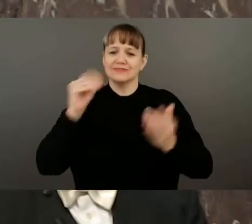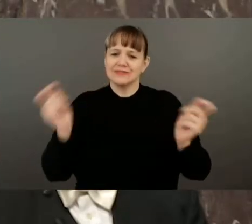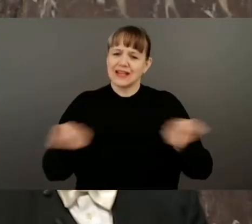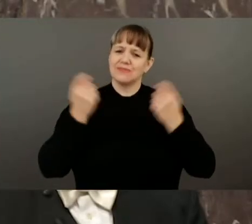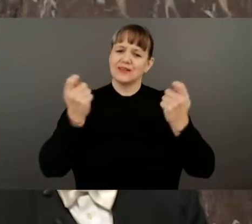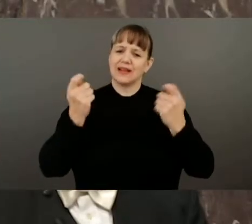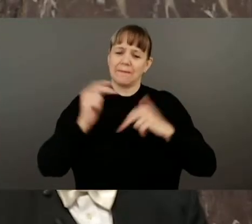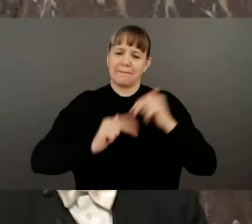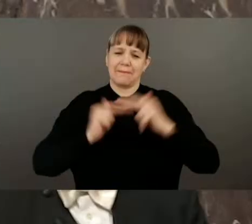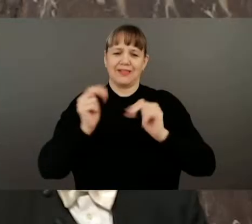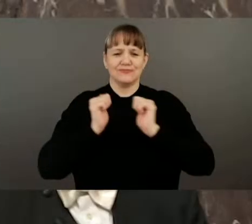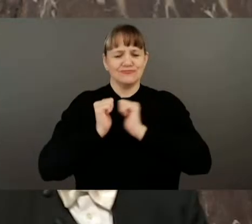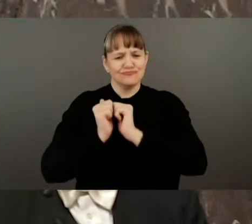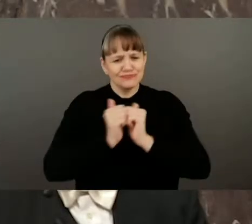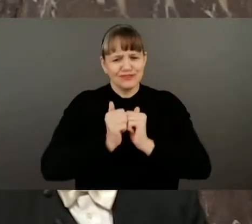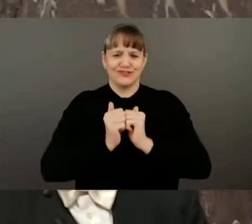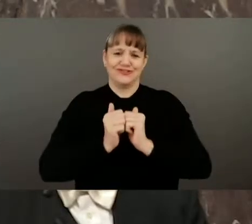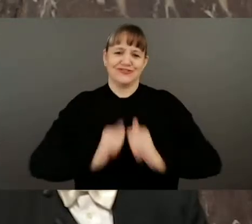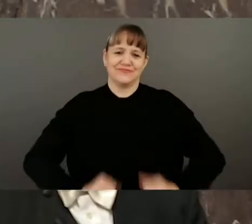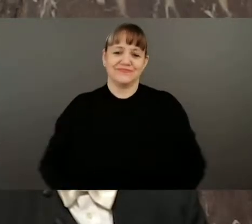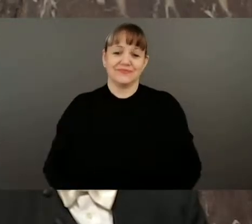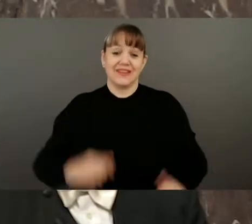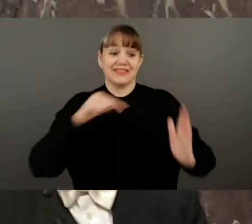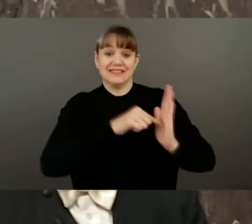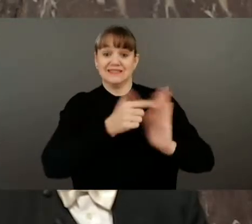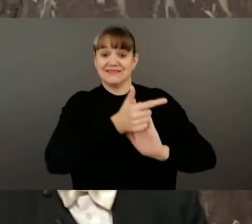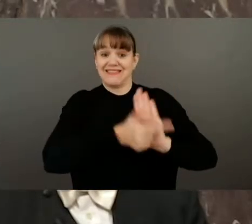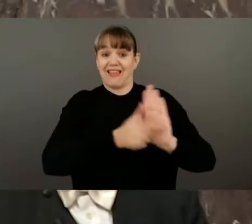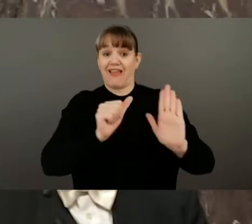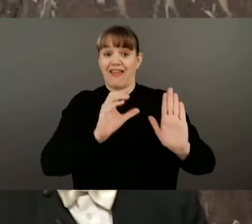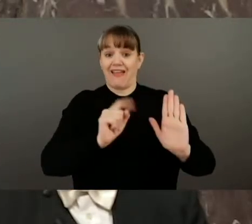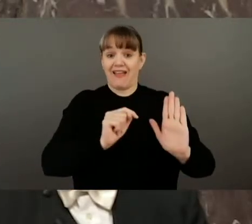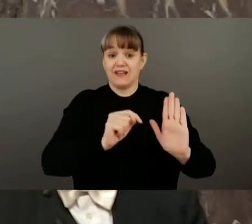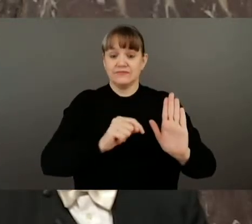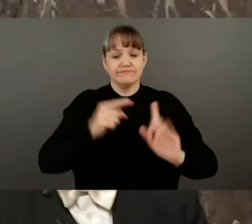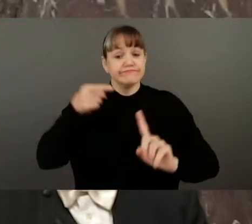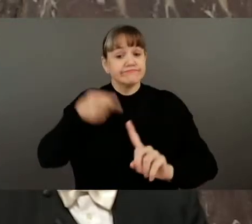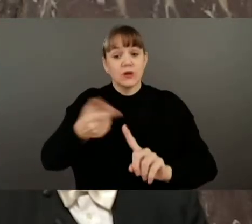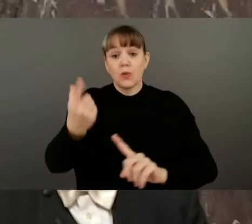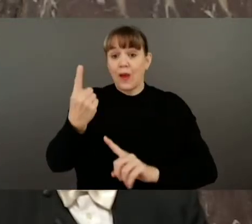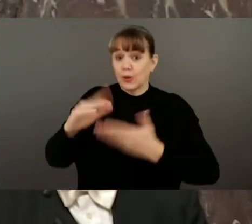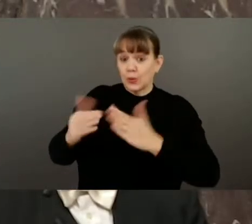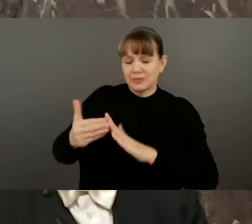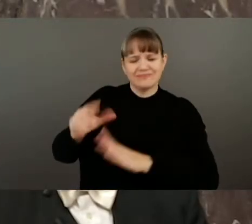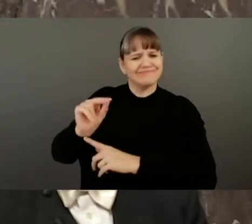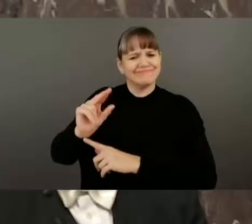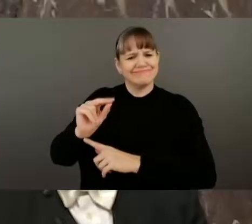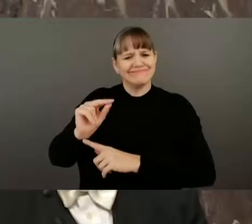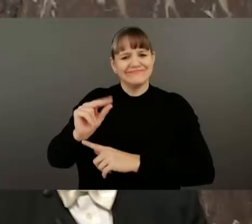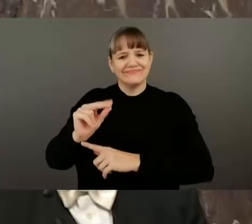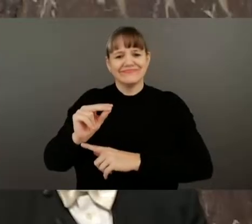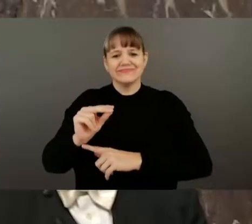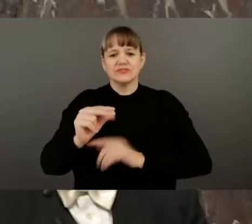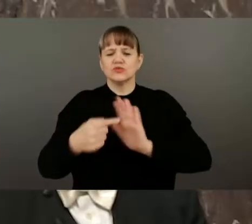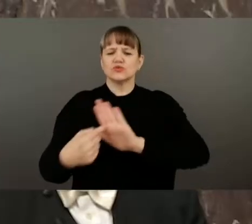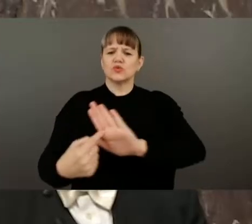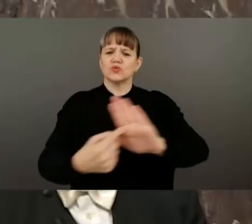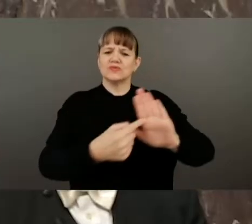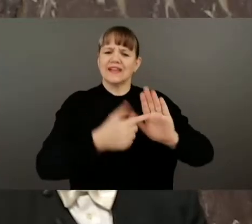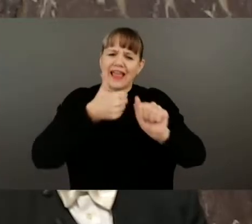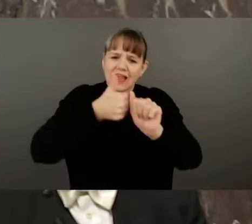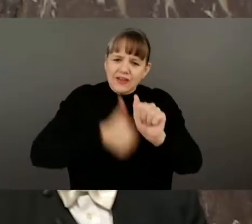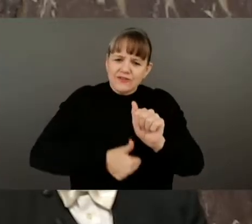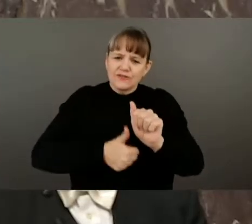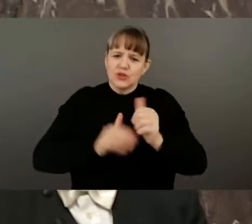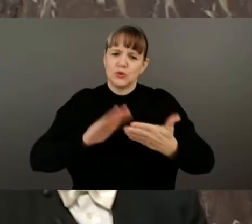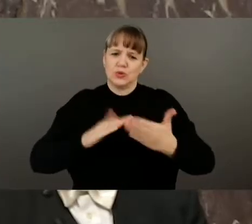than about one community. It's a signal to every visible minority family that recognition expands the circle.